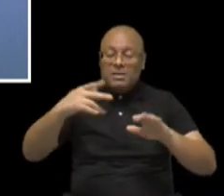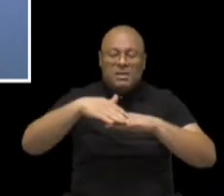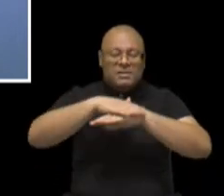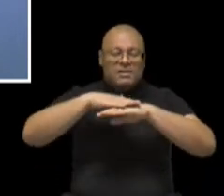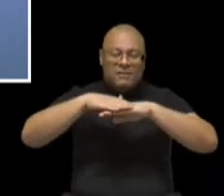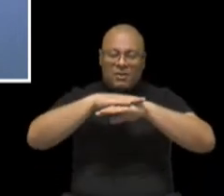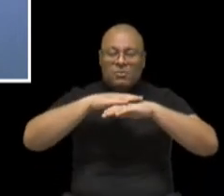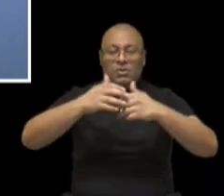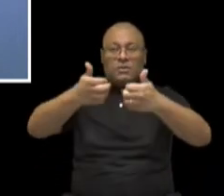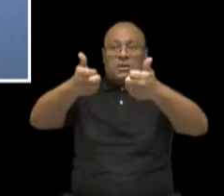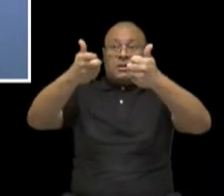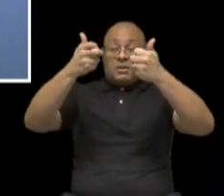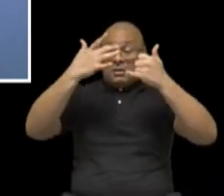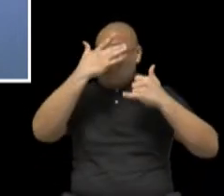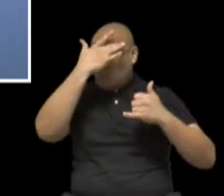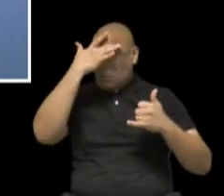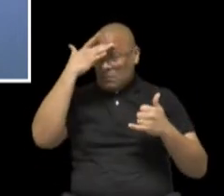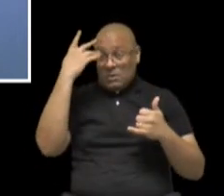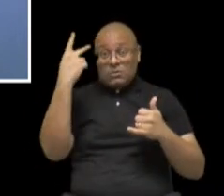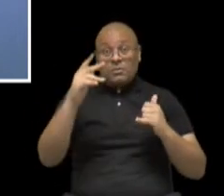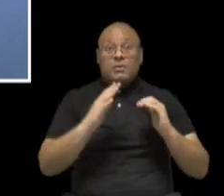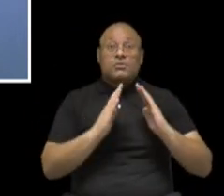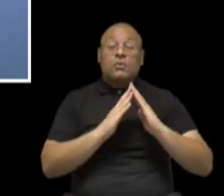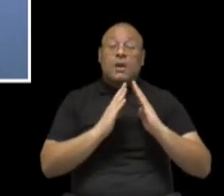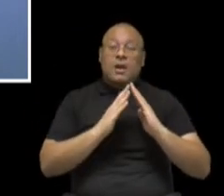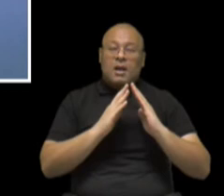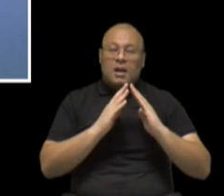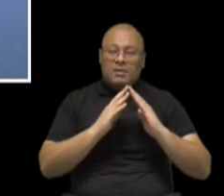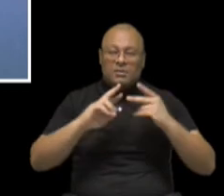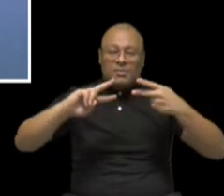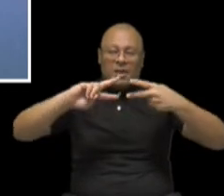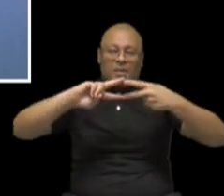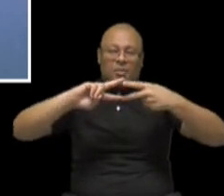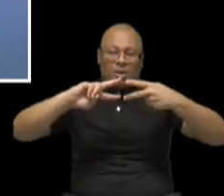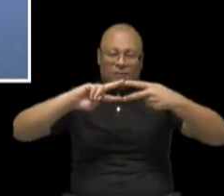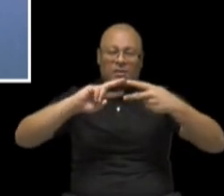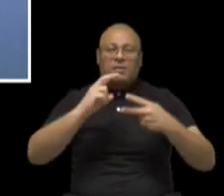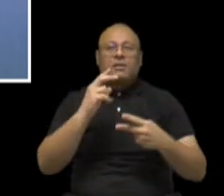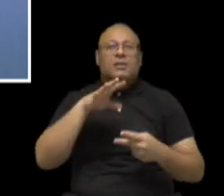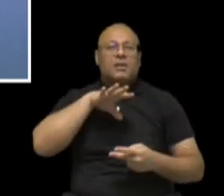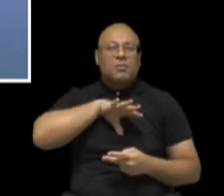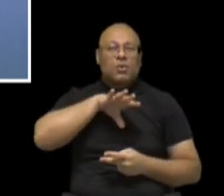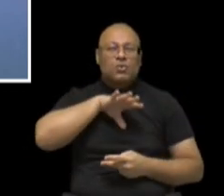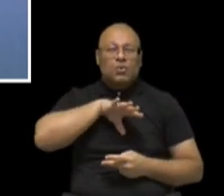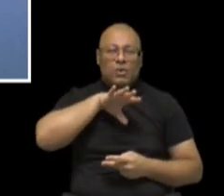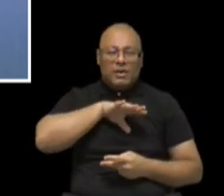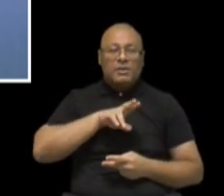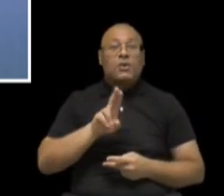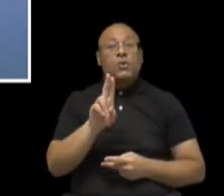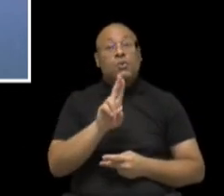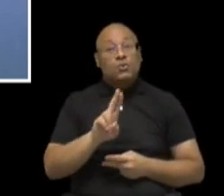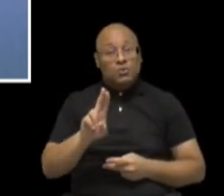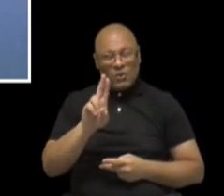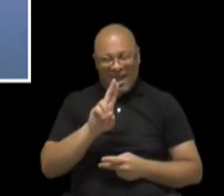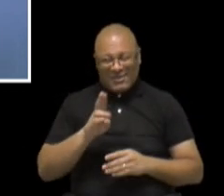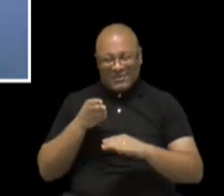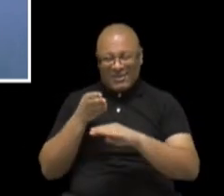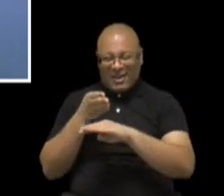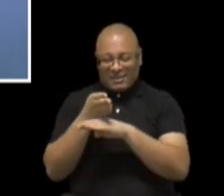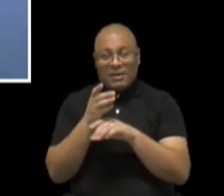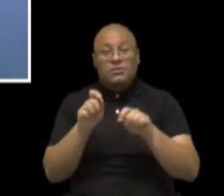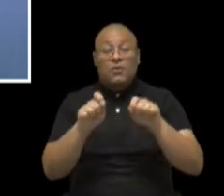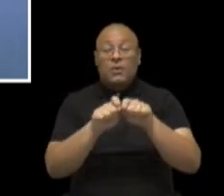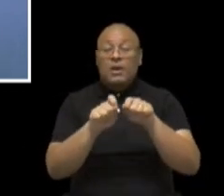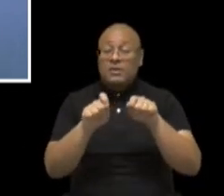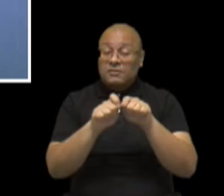just explaining to the people at home about... So this platform, I'll just say in Portuguese. Então, os usuários... fazem,